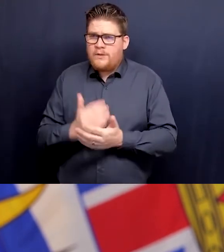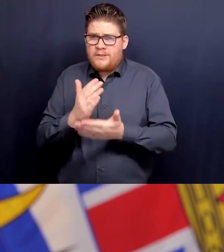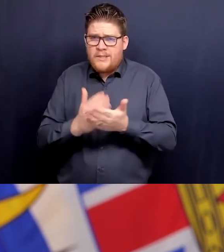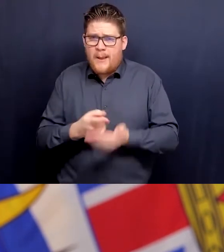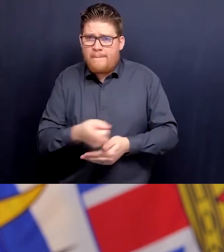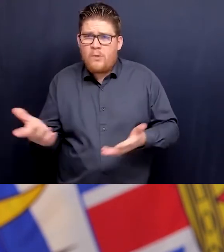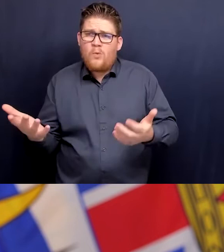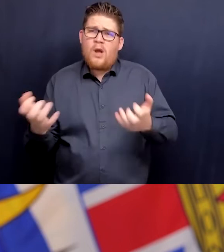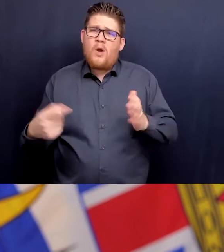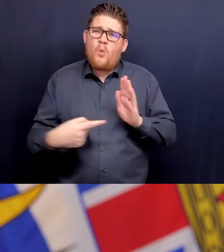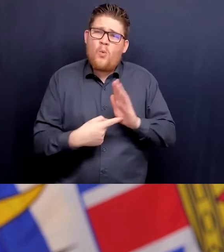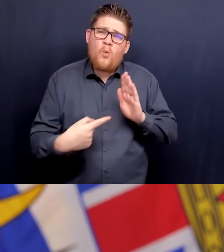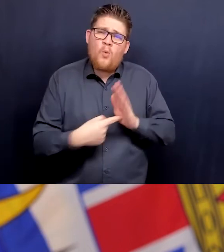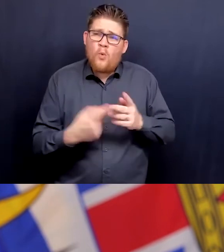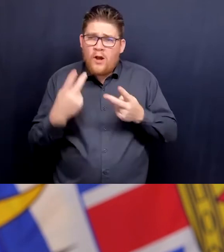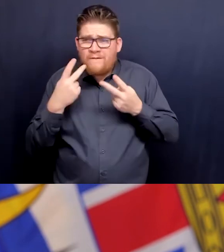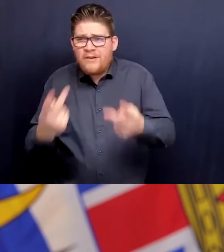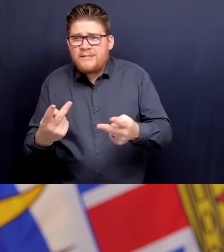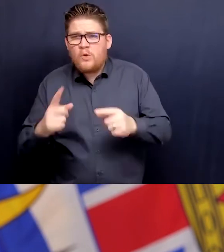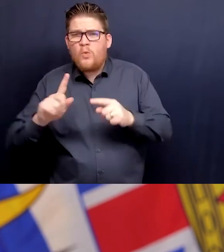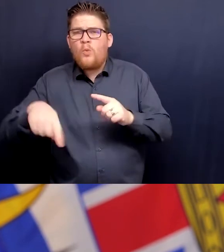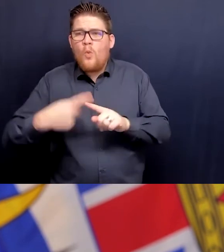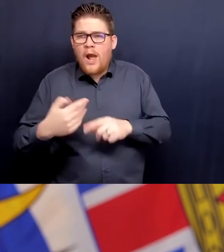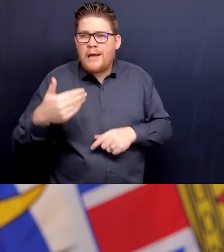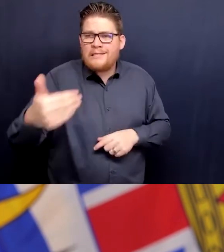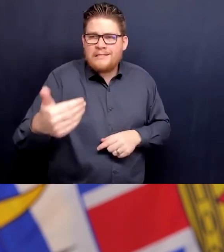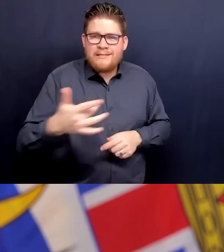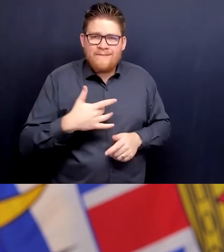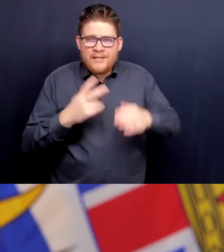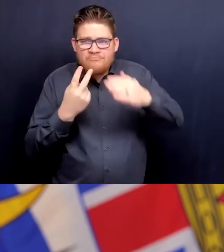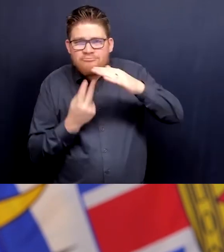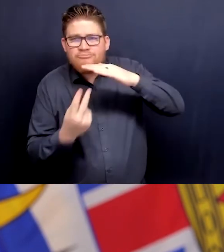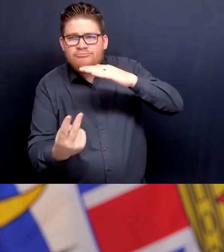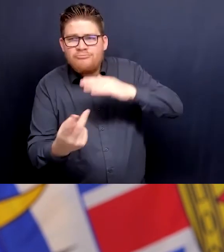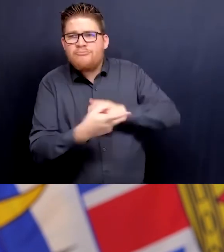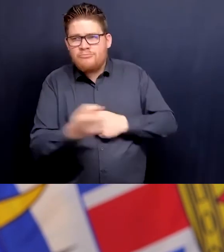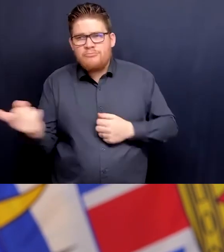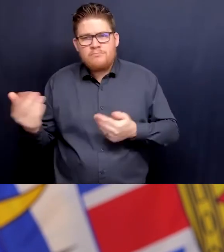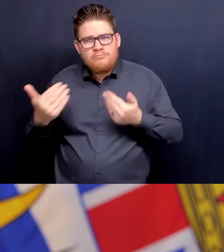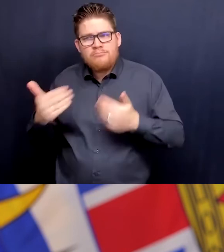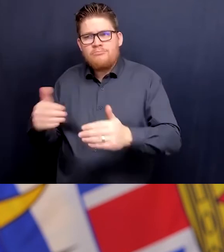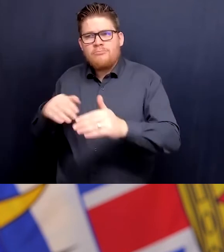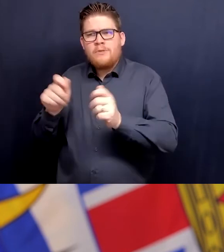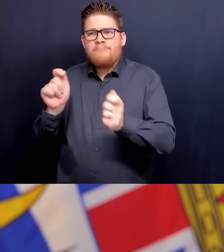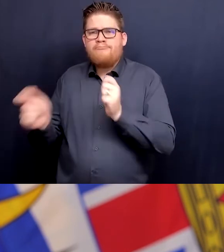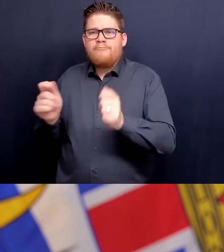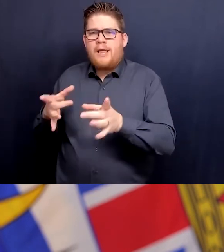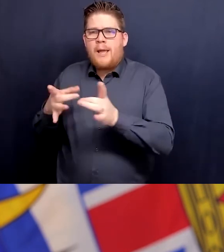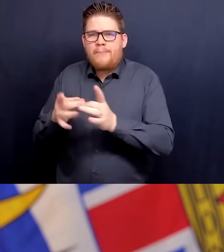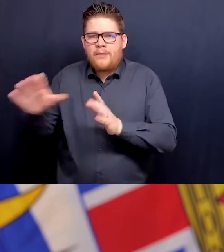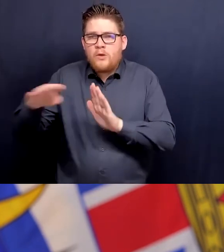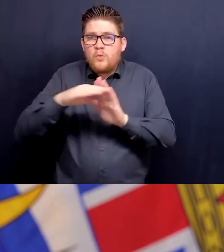members a timeline of when they can expect all facilities to come into compliance with the updated rules? Yeah, so we've